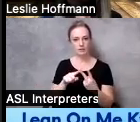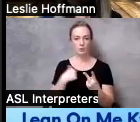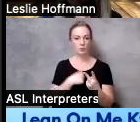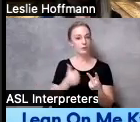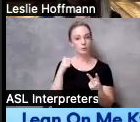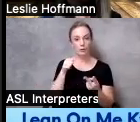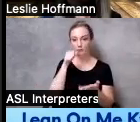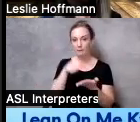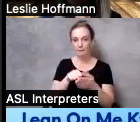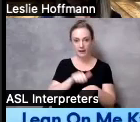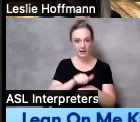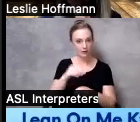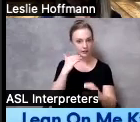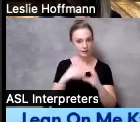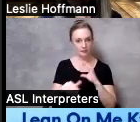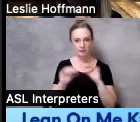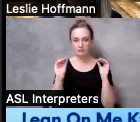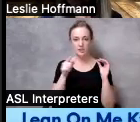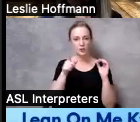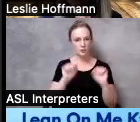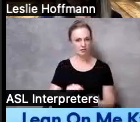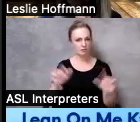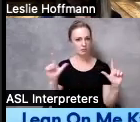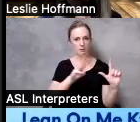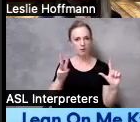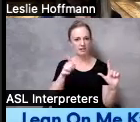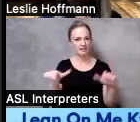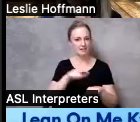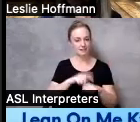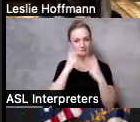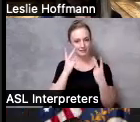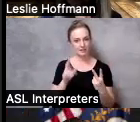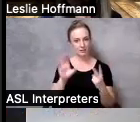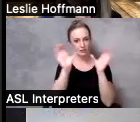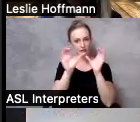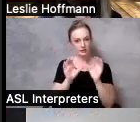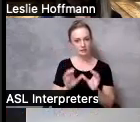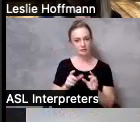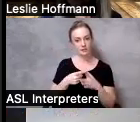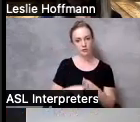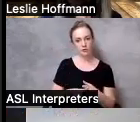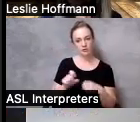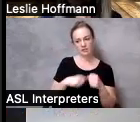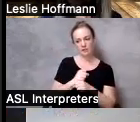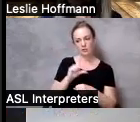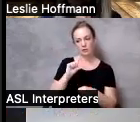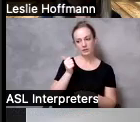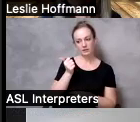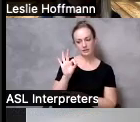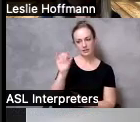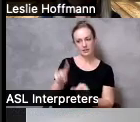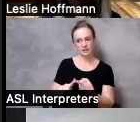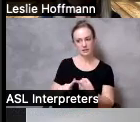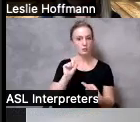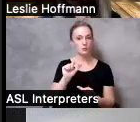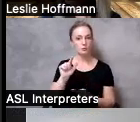email those. You guys can access that website at any time to get your certificates from 2019 through